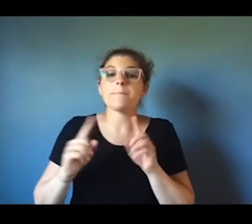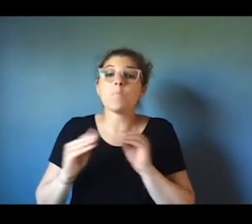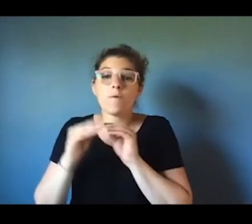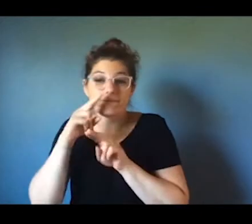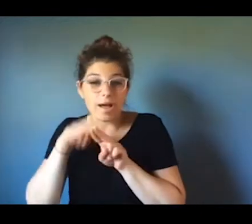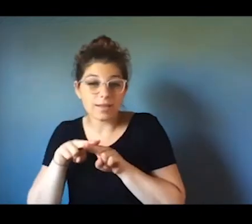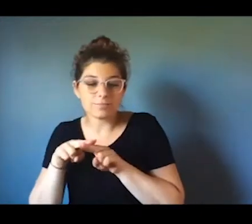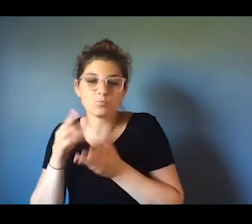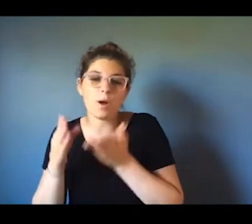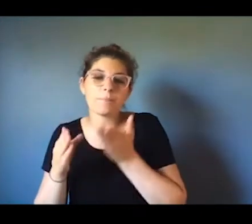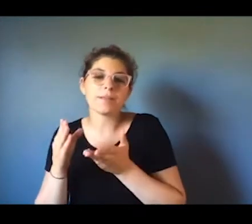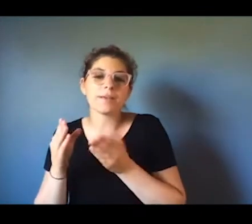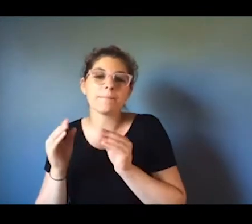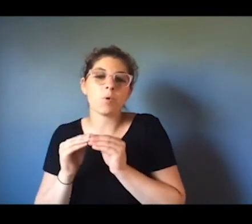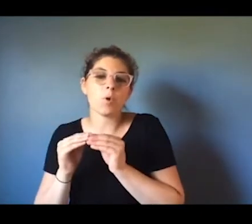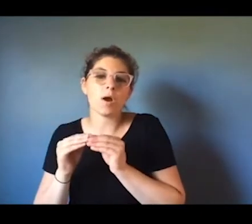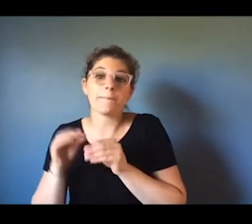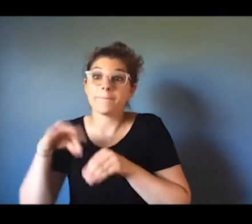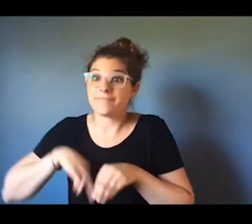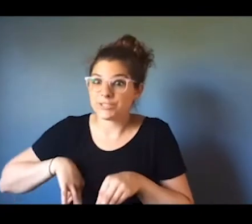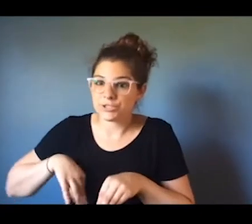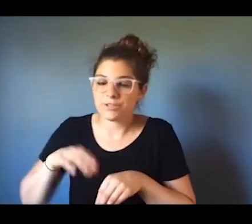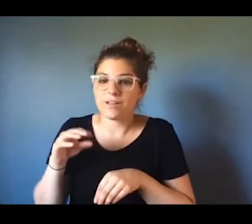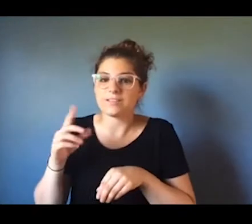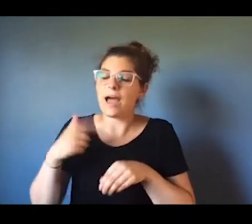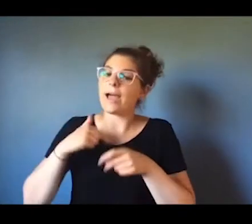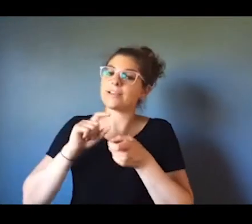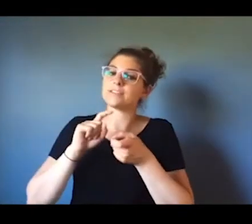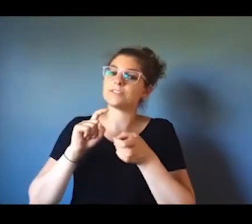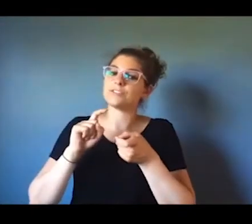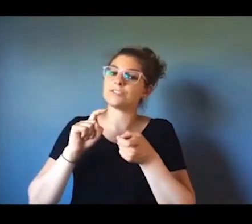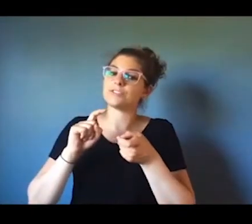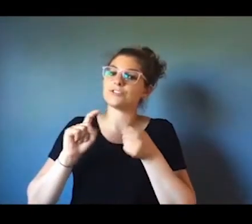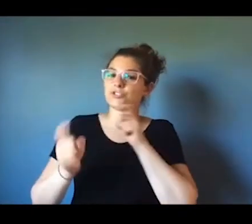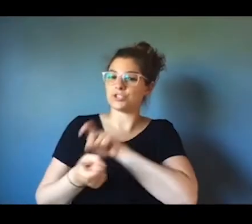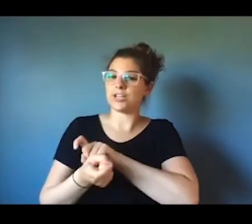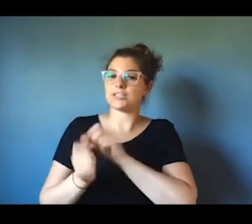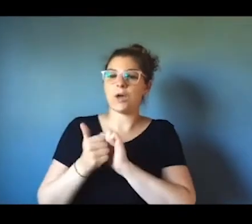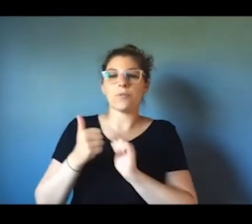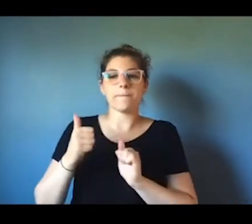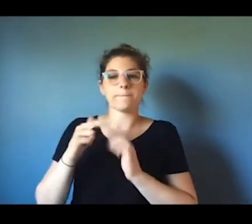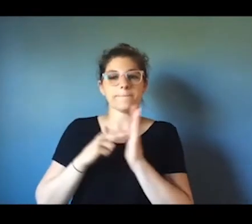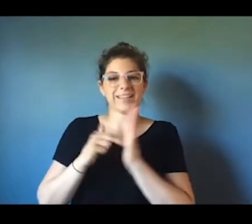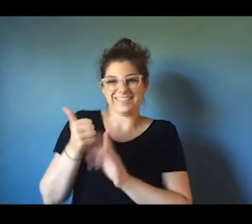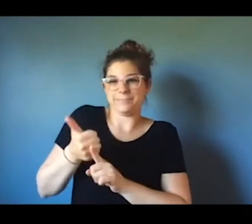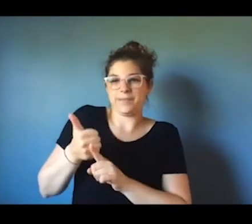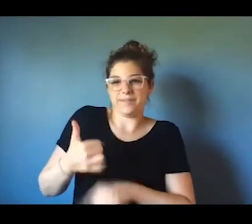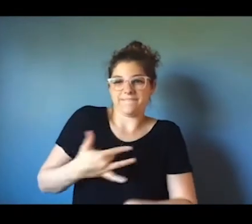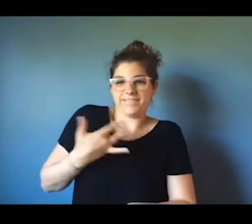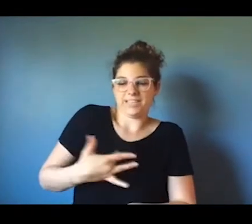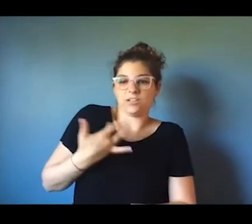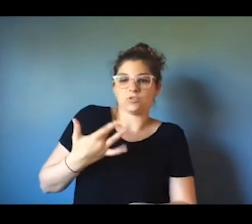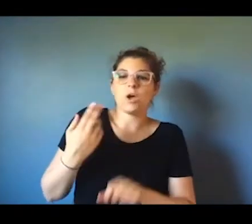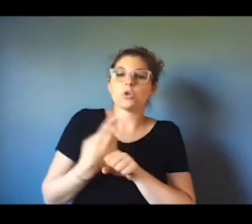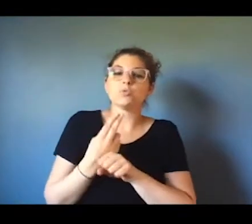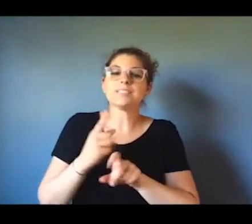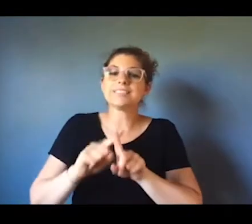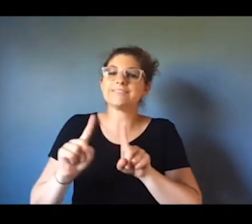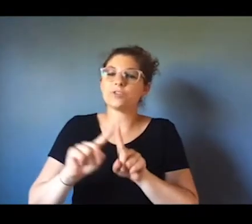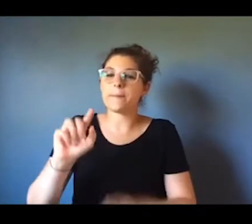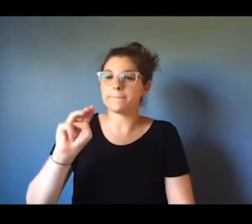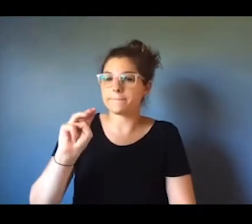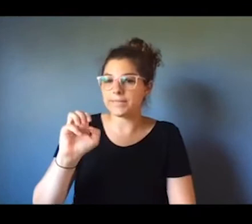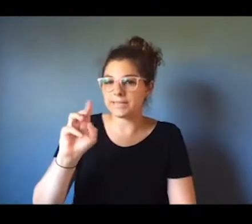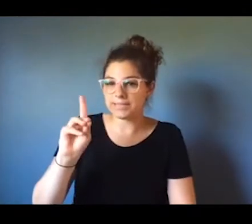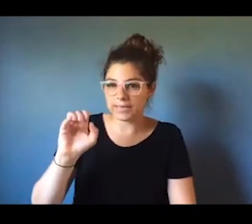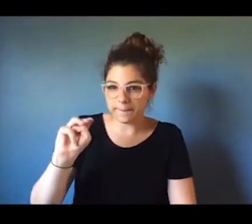but the more fun way and probably even the more useful way is that I change the way that the paints feel. So I have different